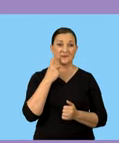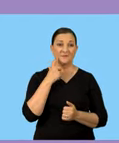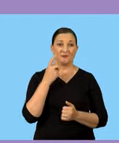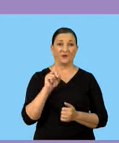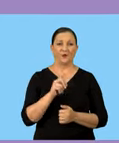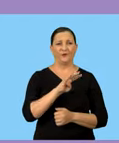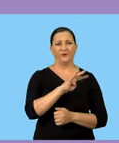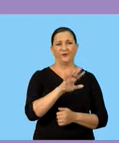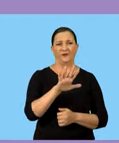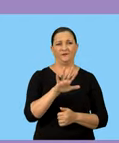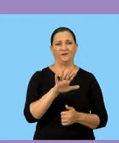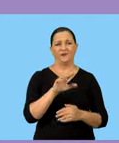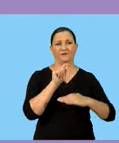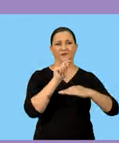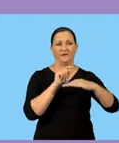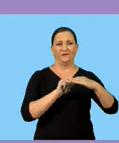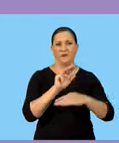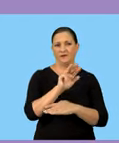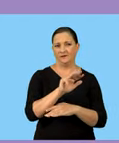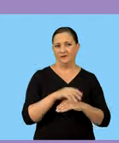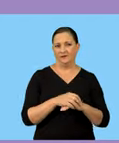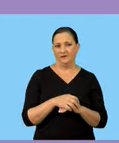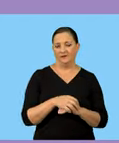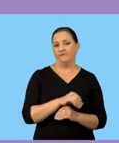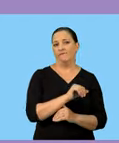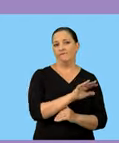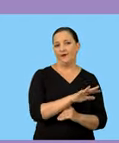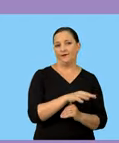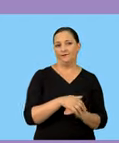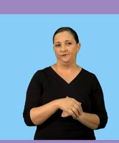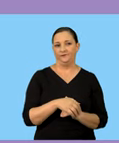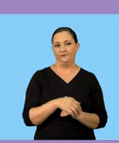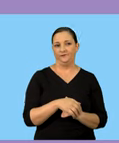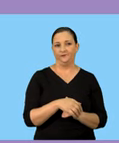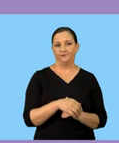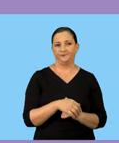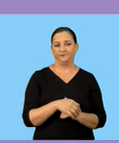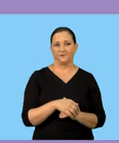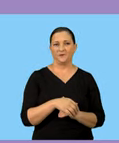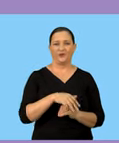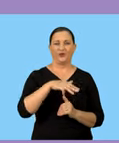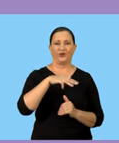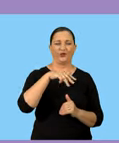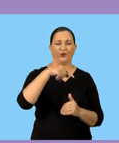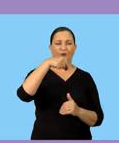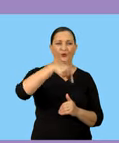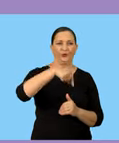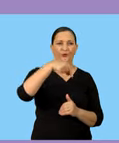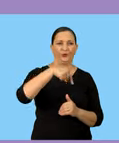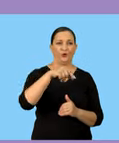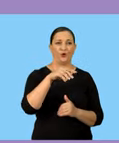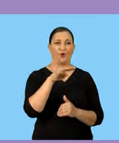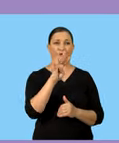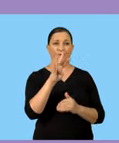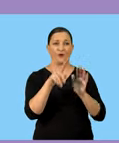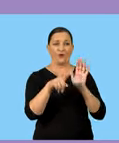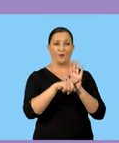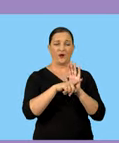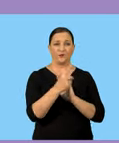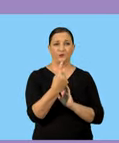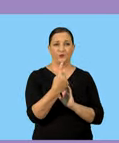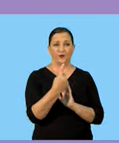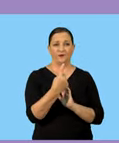9q. So when we simplify that, what is 45 divided by 9? That is going to be a 5. And